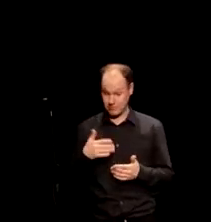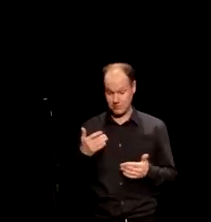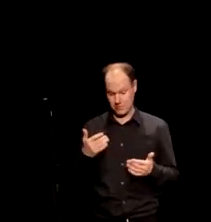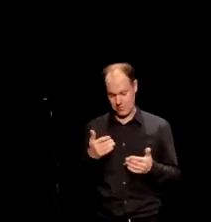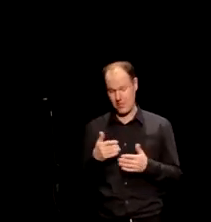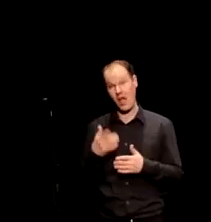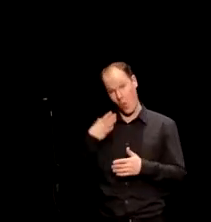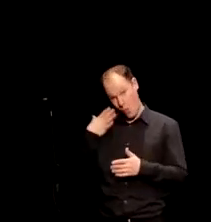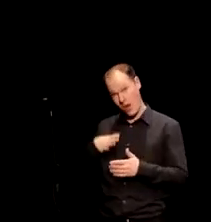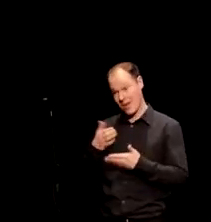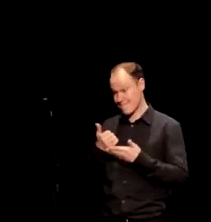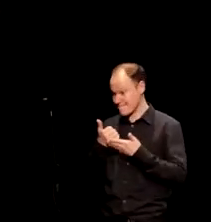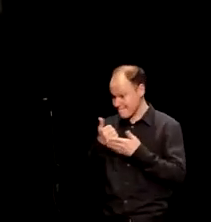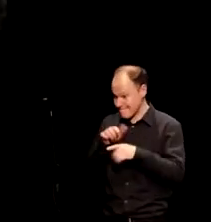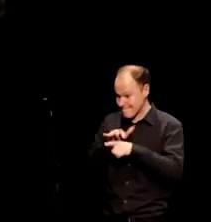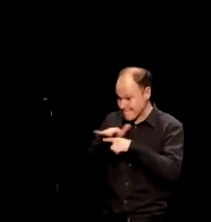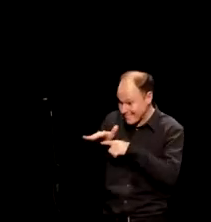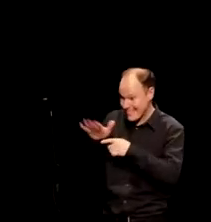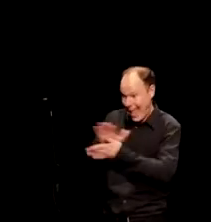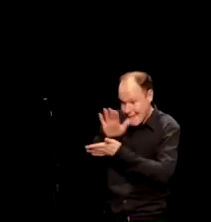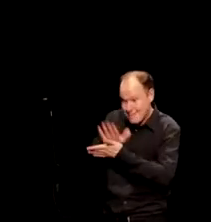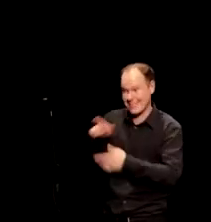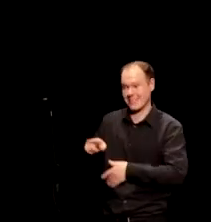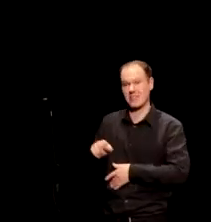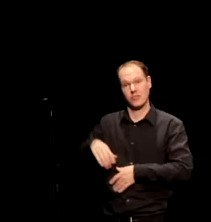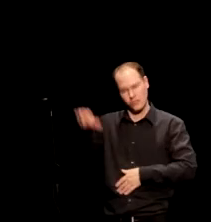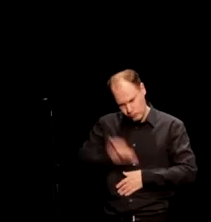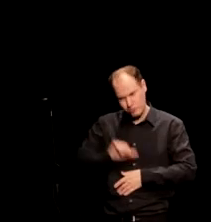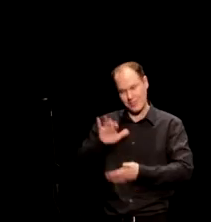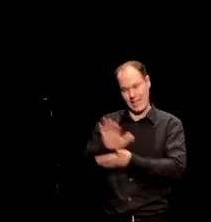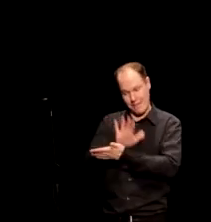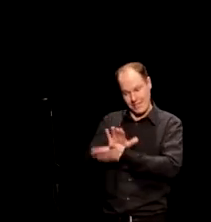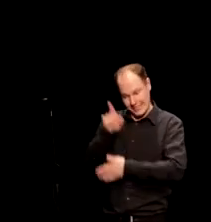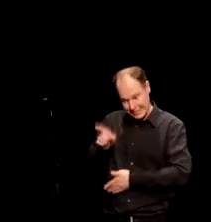I want to make you happy. You deserve to be.